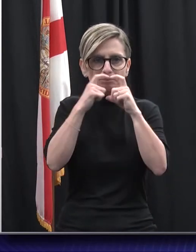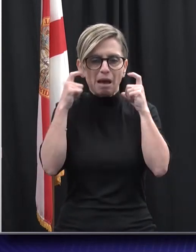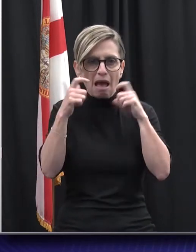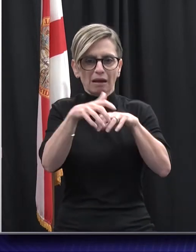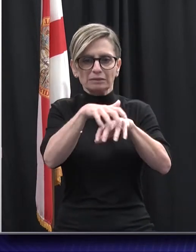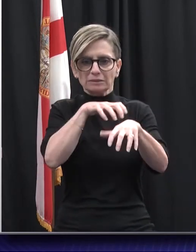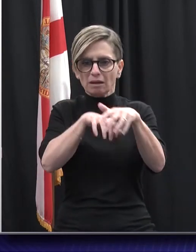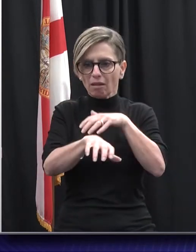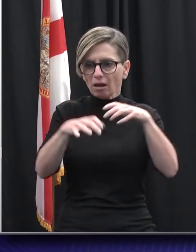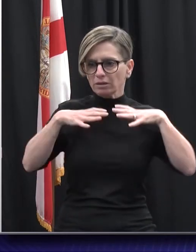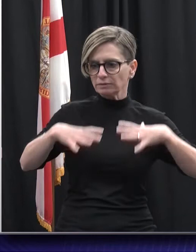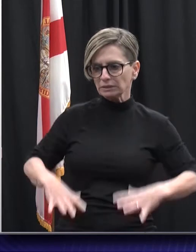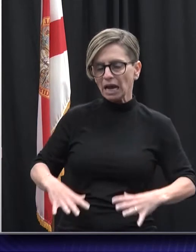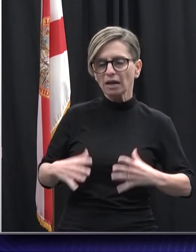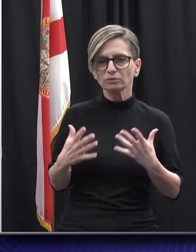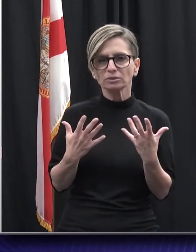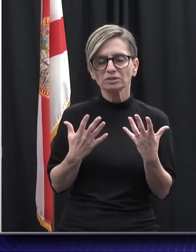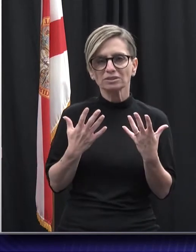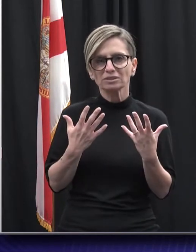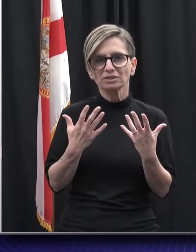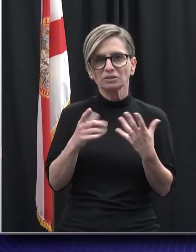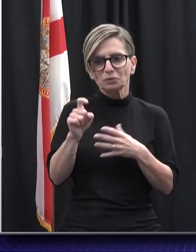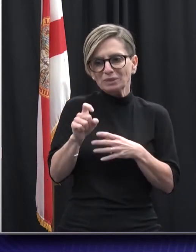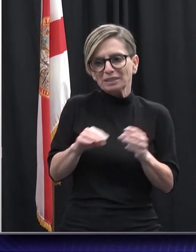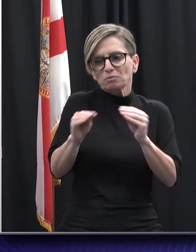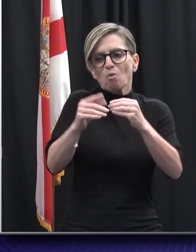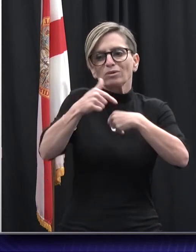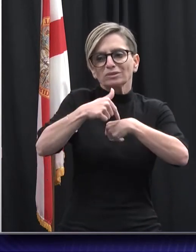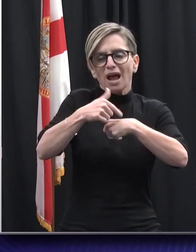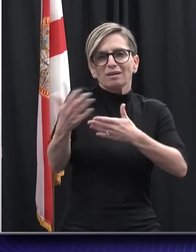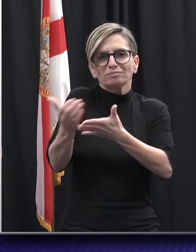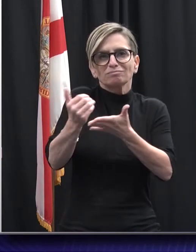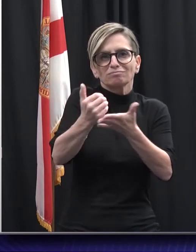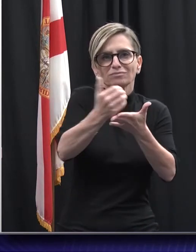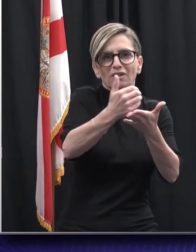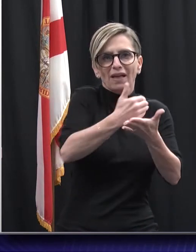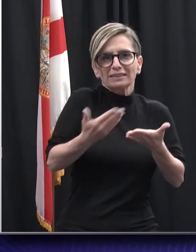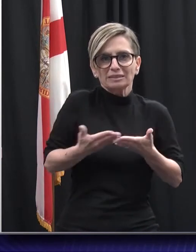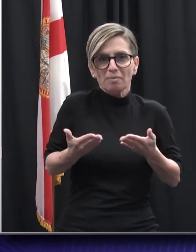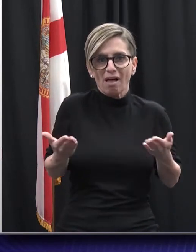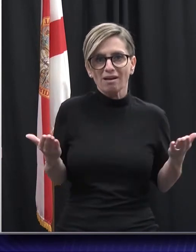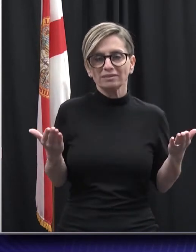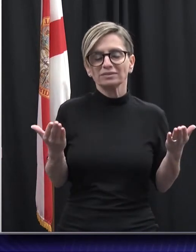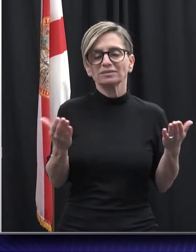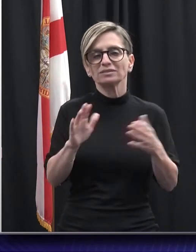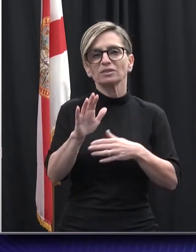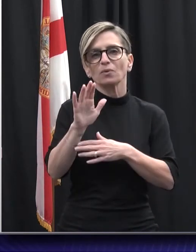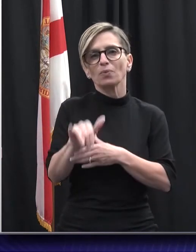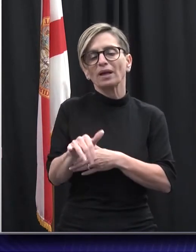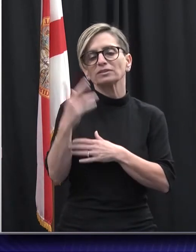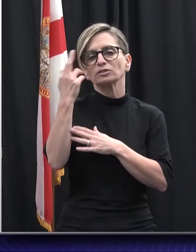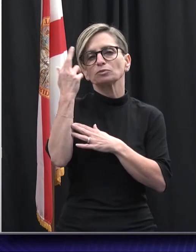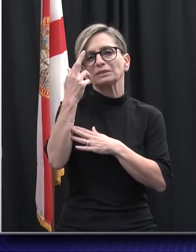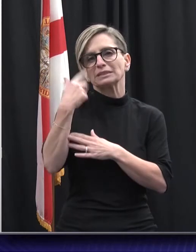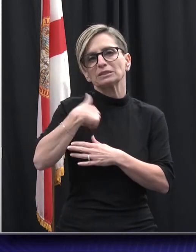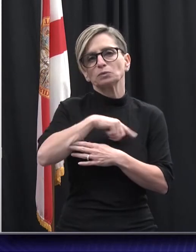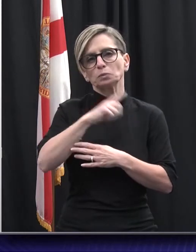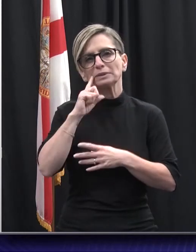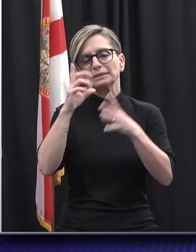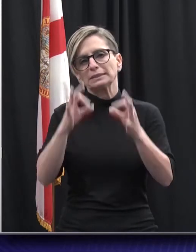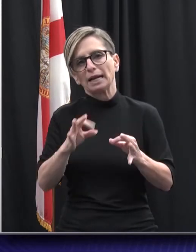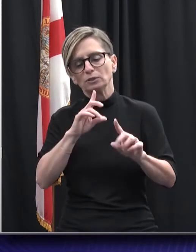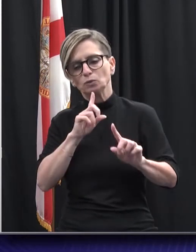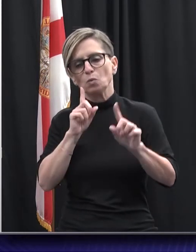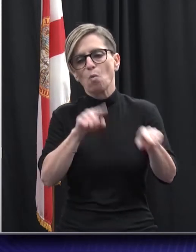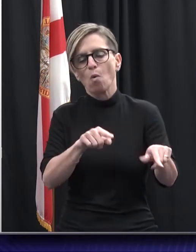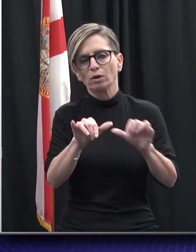responders, the same thing, then that's what we should be about. And so that's why this step was taken today and will